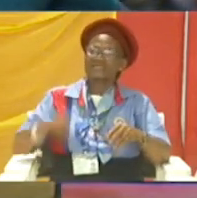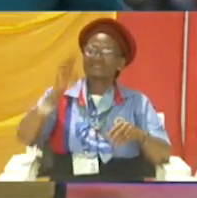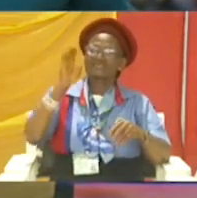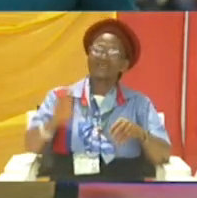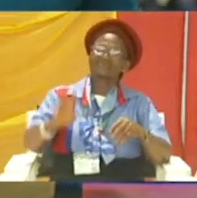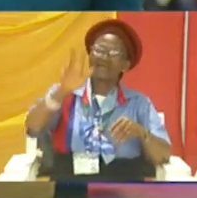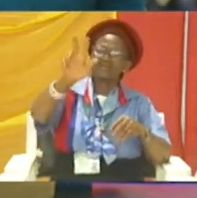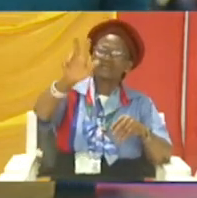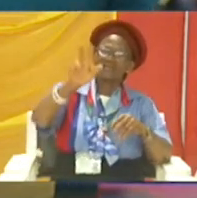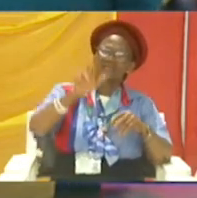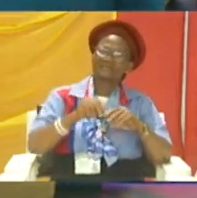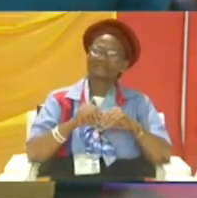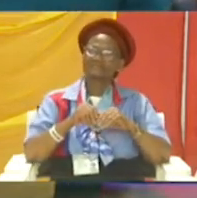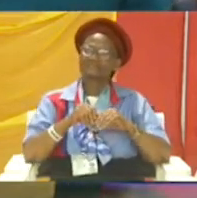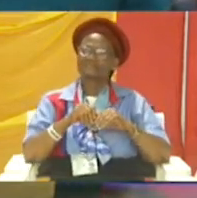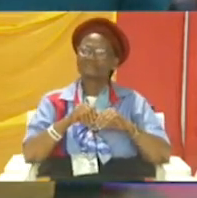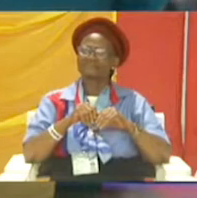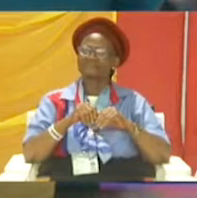3.